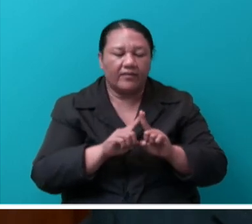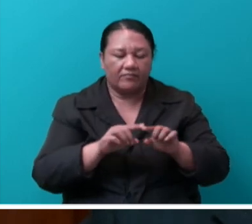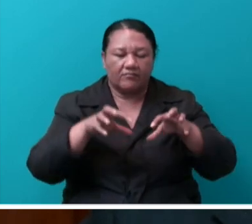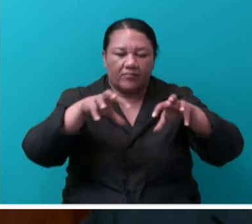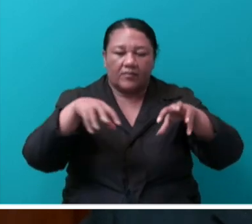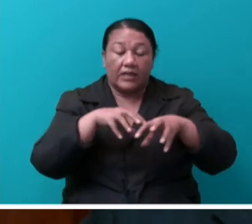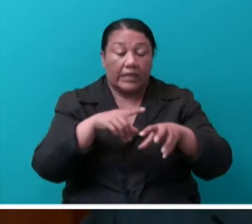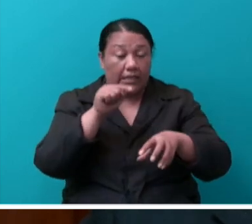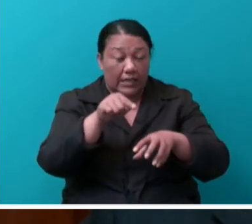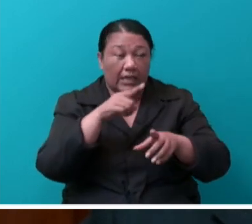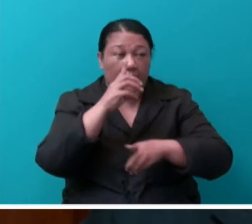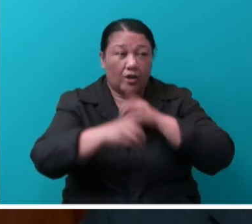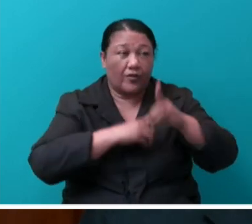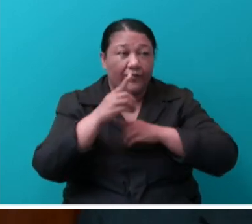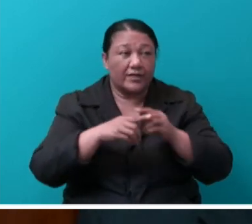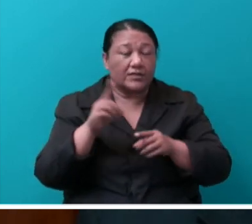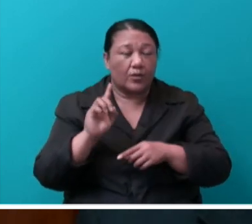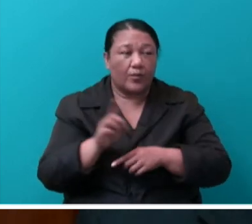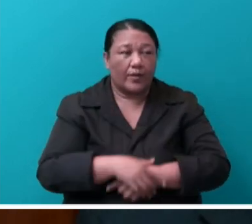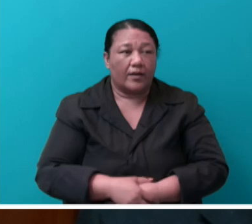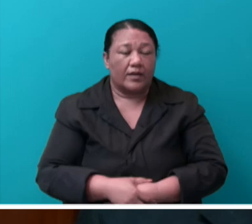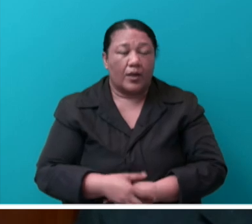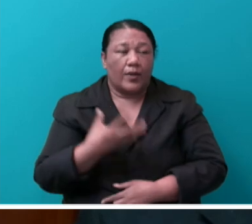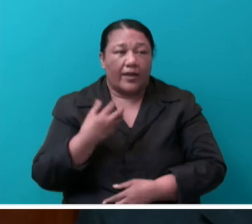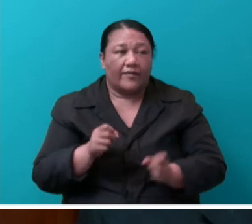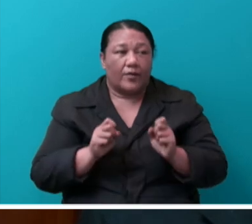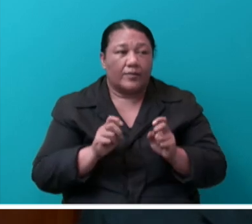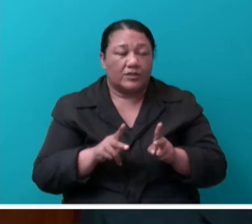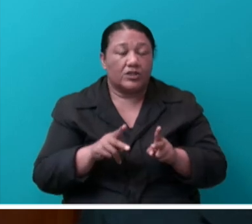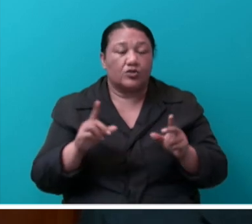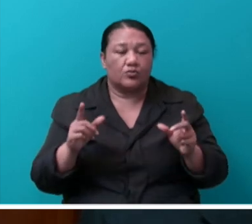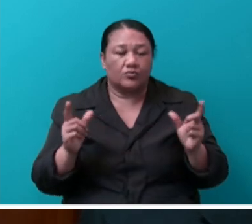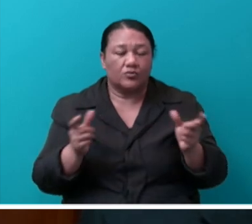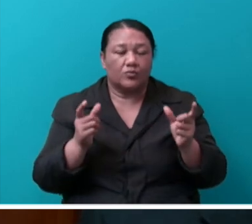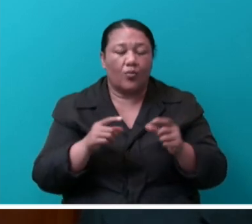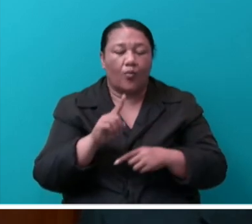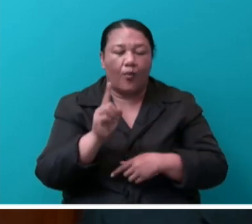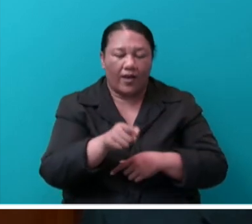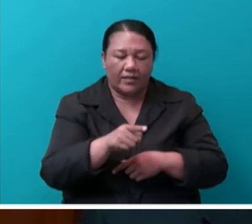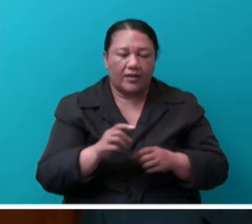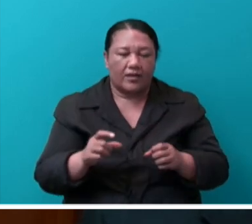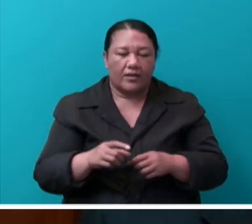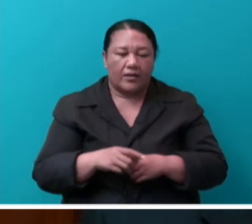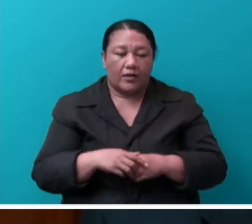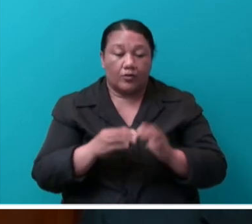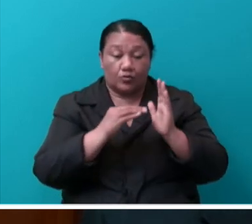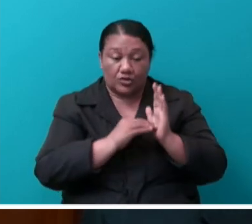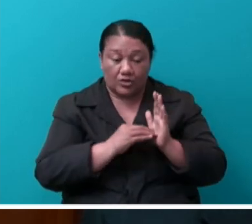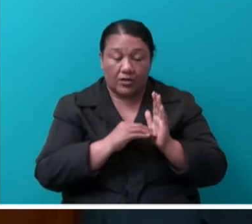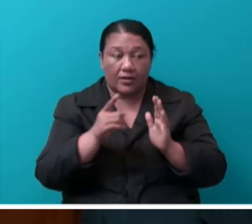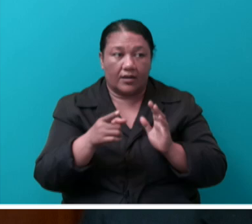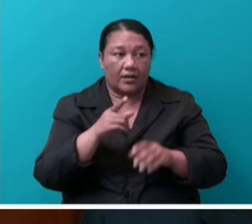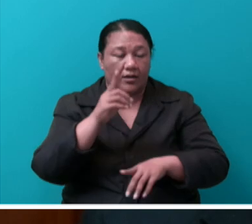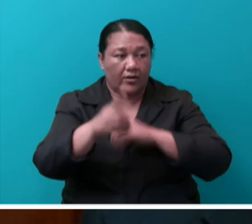conference in Bangkok had the opportunity to chair the conference on the final day, culminating the adoption